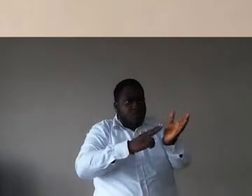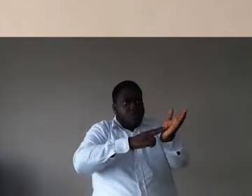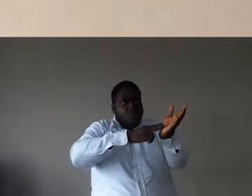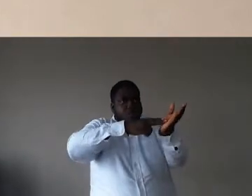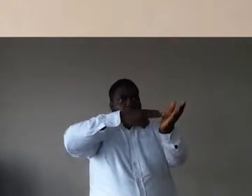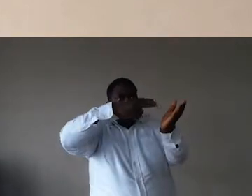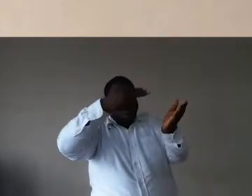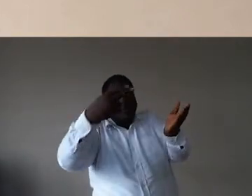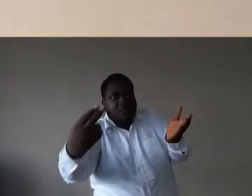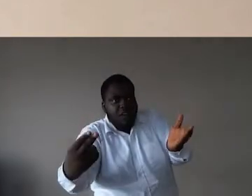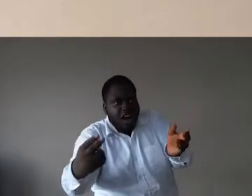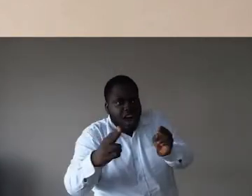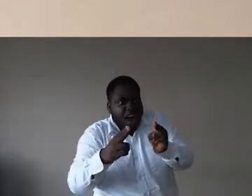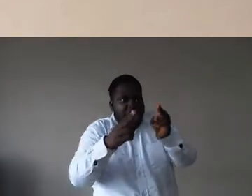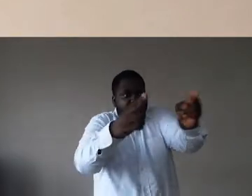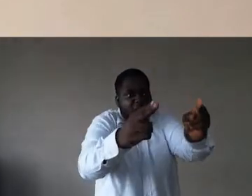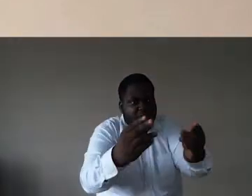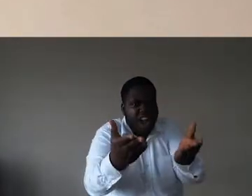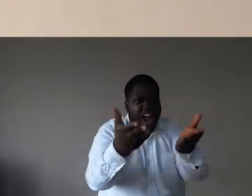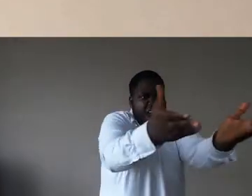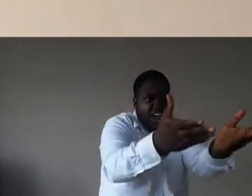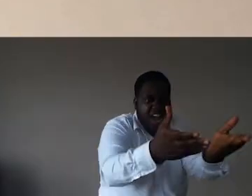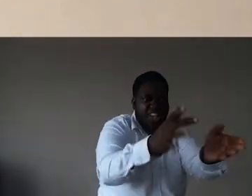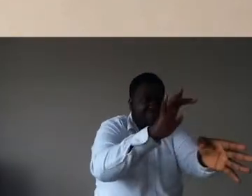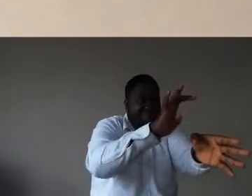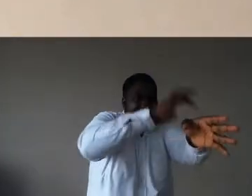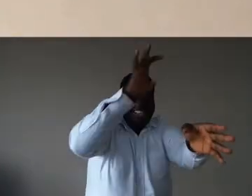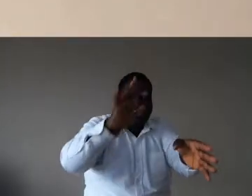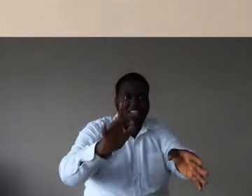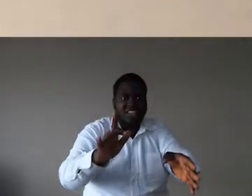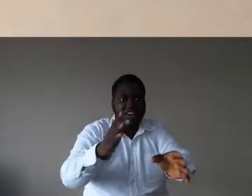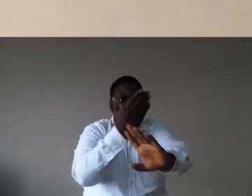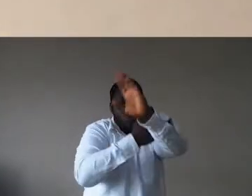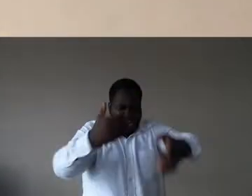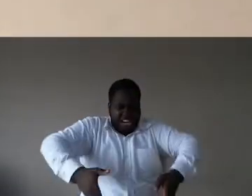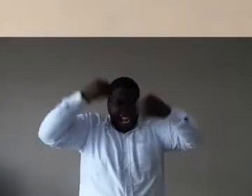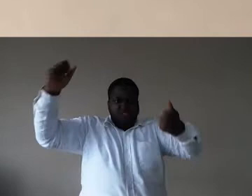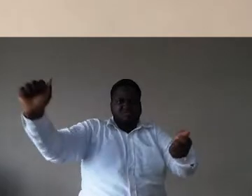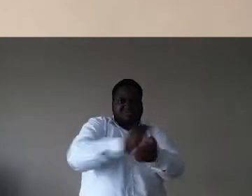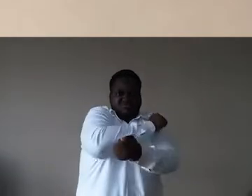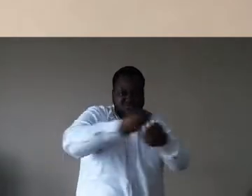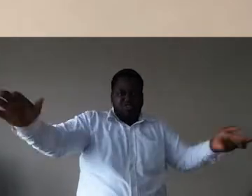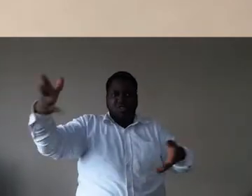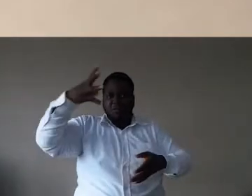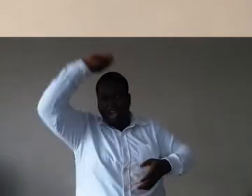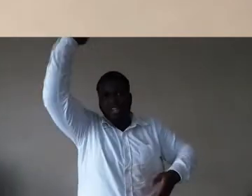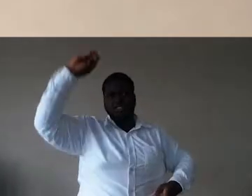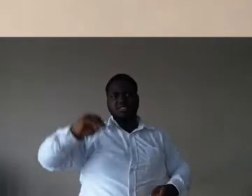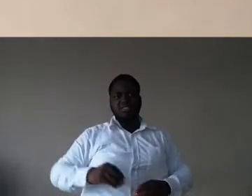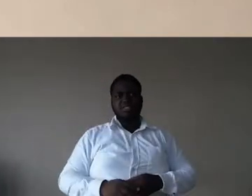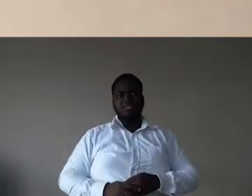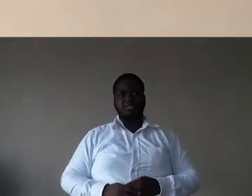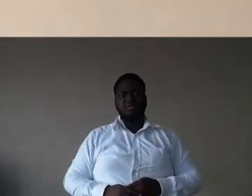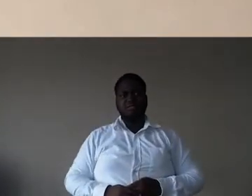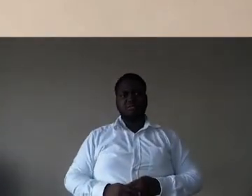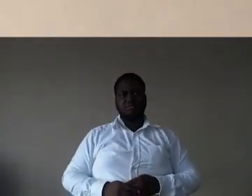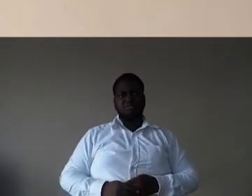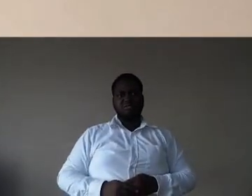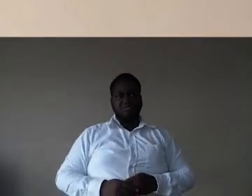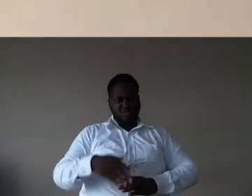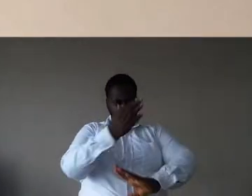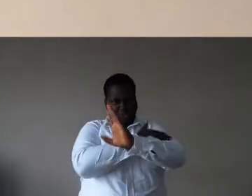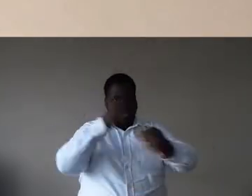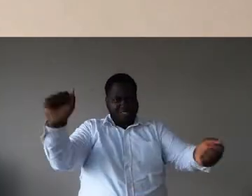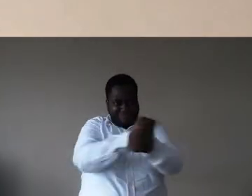gold. And it represented God in their midst. And it was falling on the ground. what will you do? Myself, I would have tied the